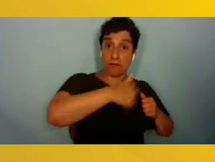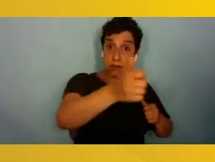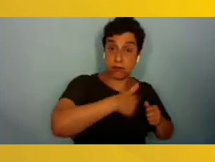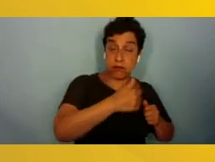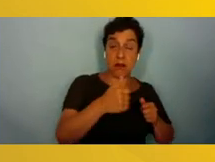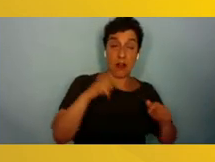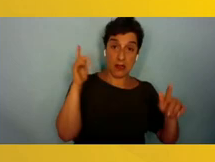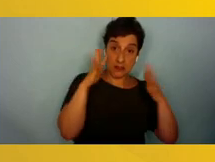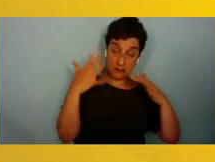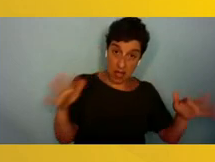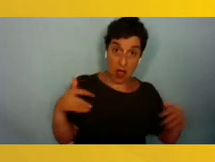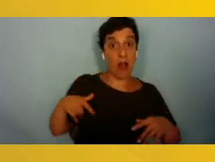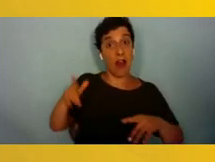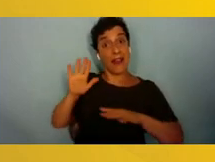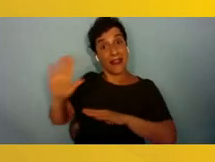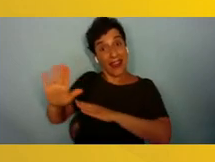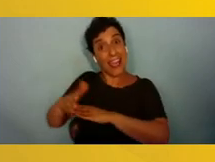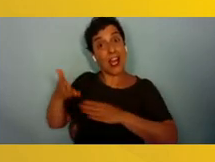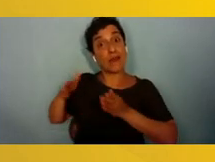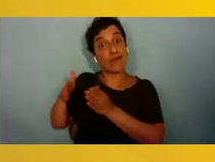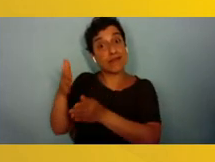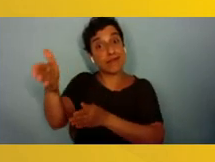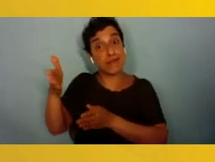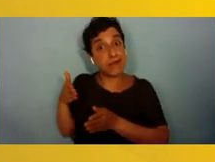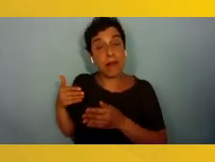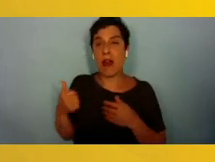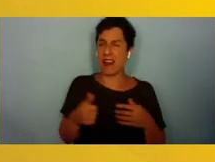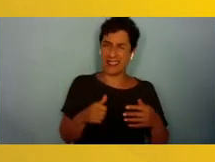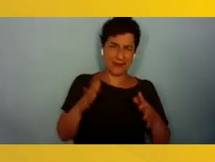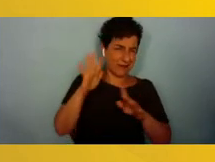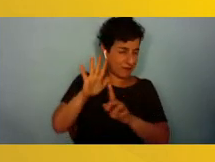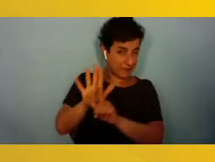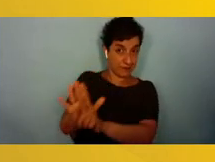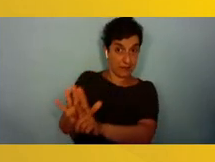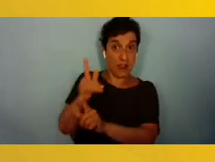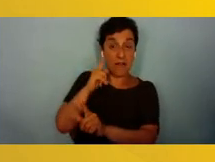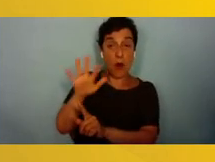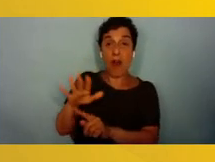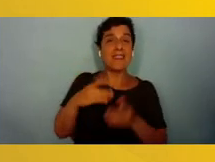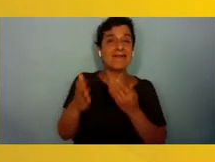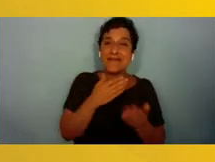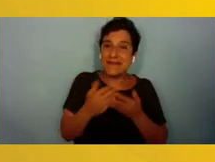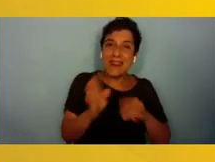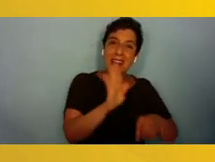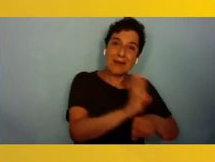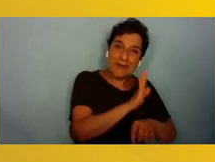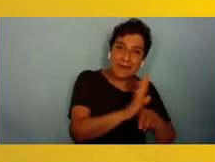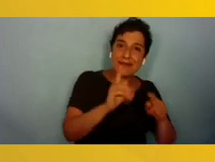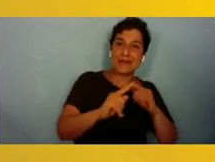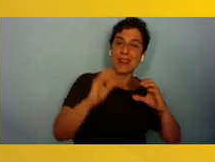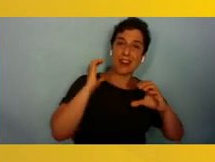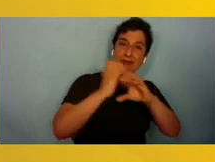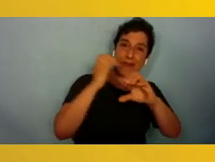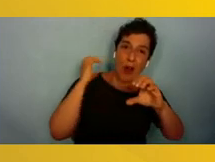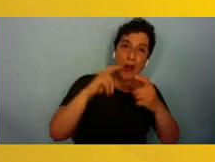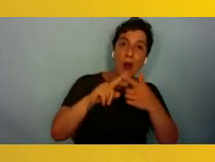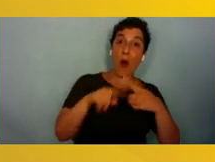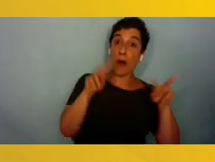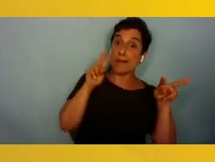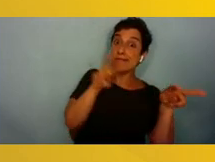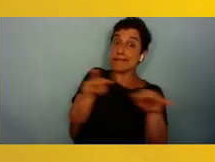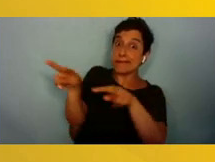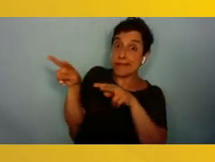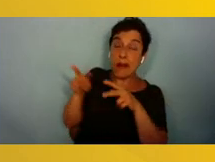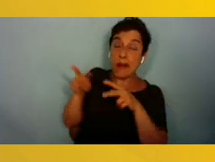their migratory route. And whether it's recreational or commercial cargo ships, even whale watching boats,